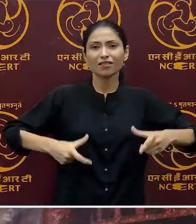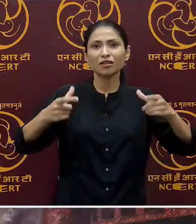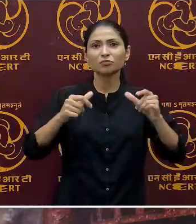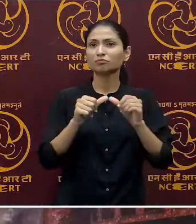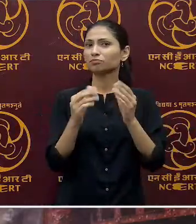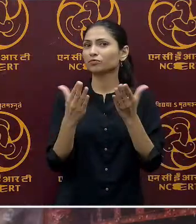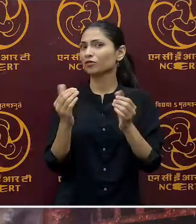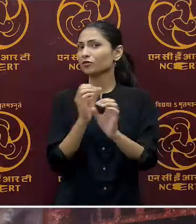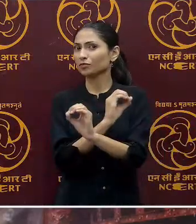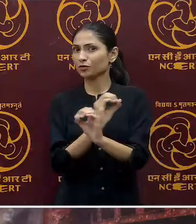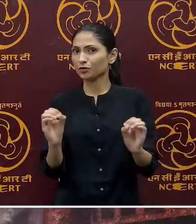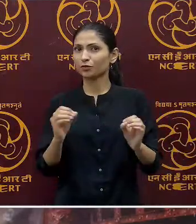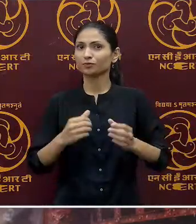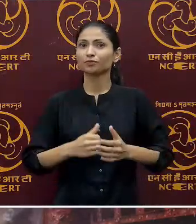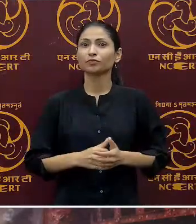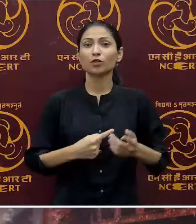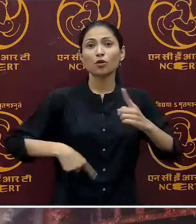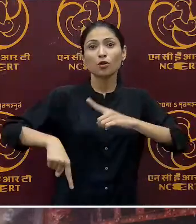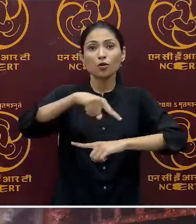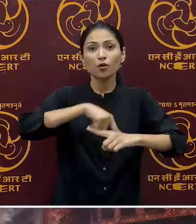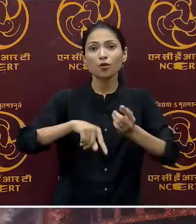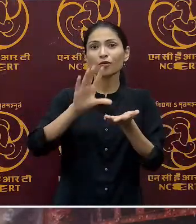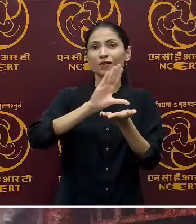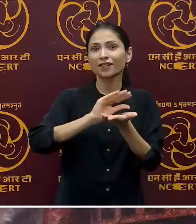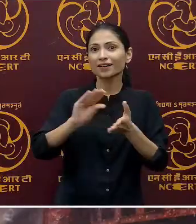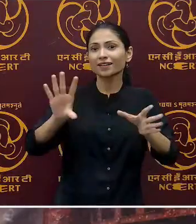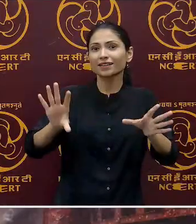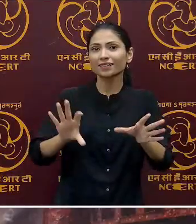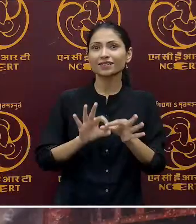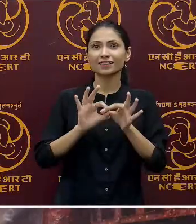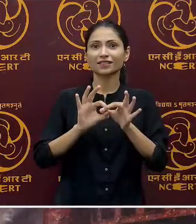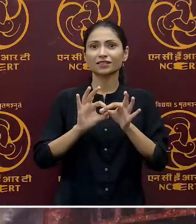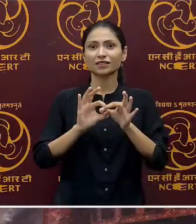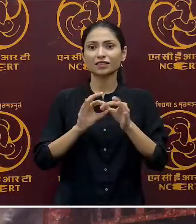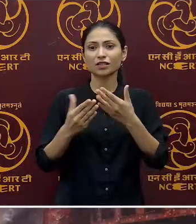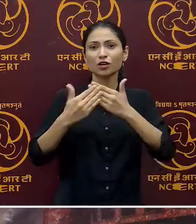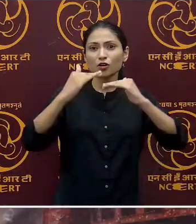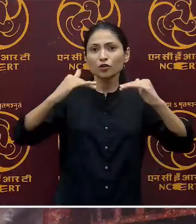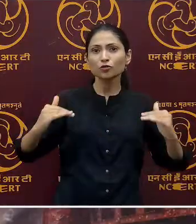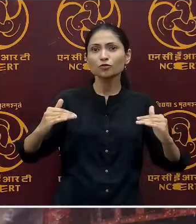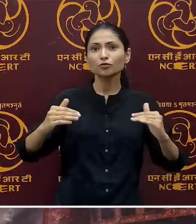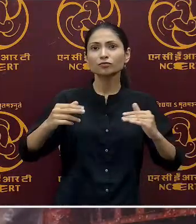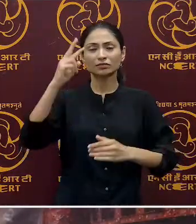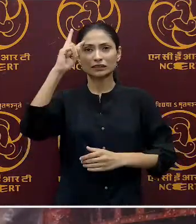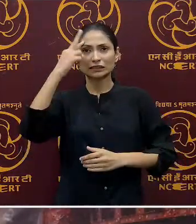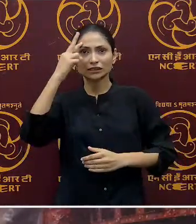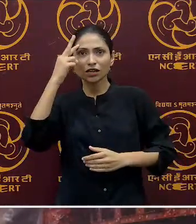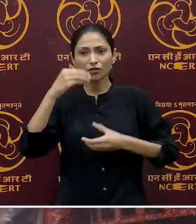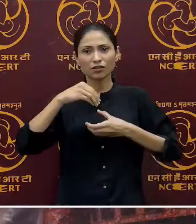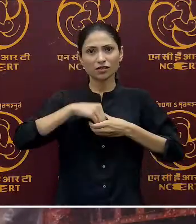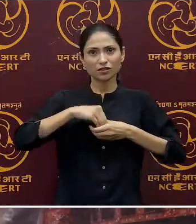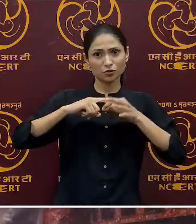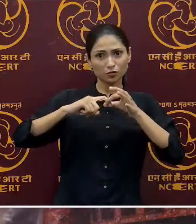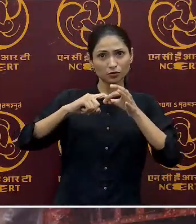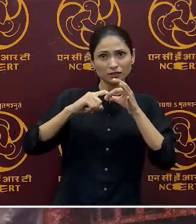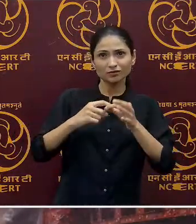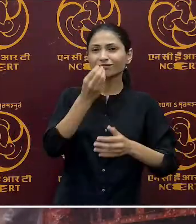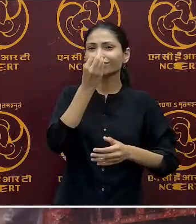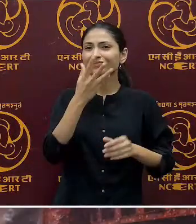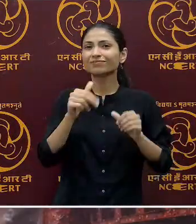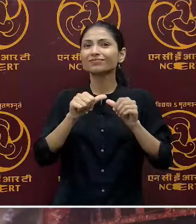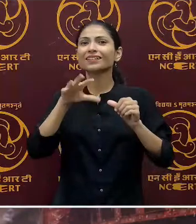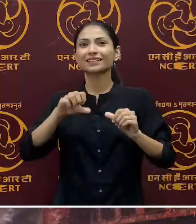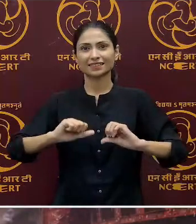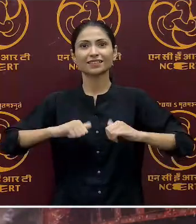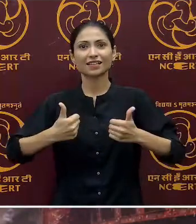area, making the concepts clear to the student at each and every student at the same pace is sometimes difficult for the teacher